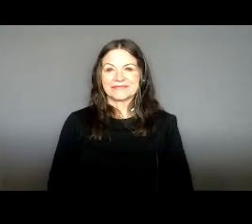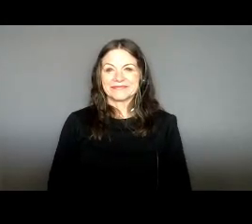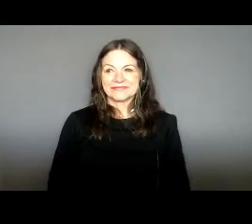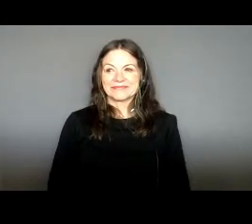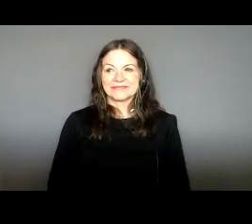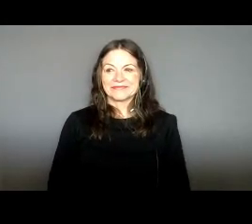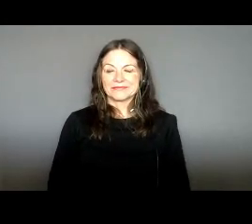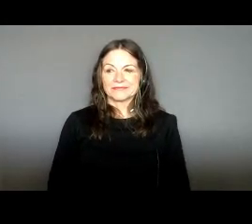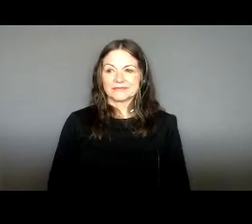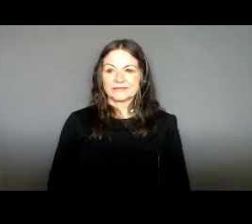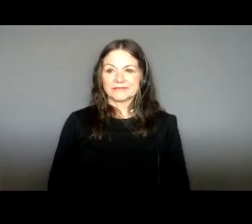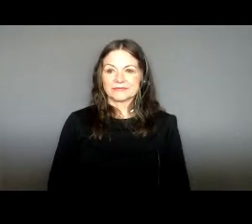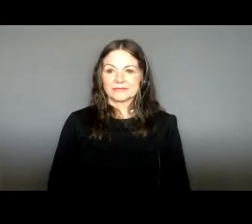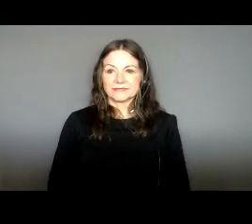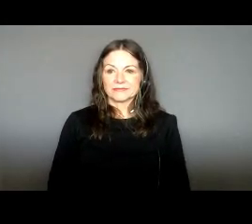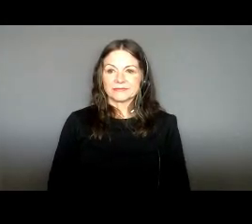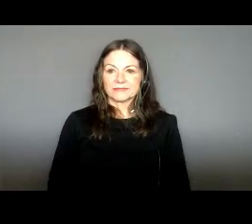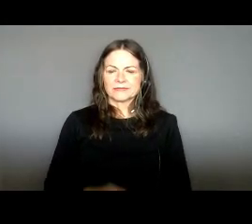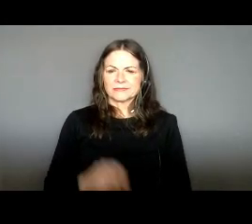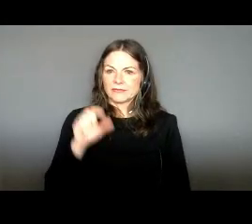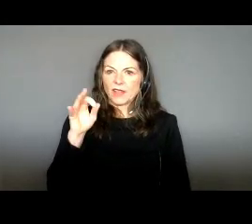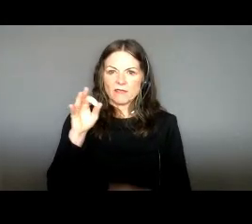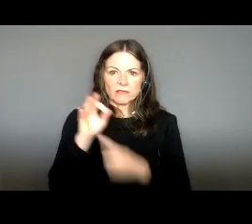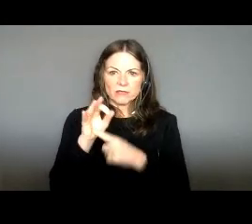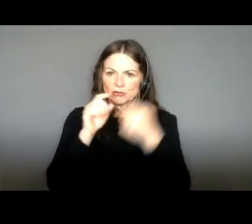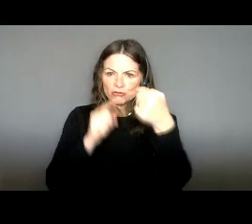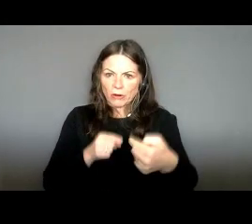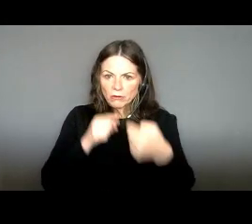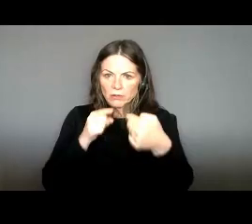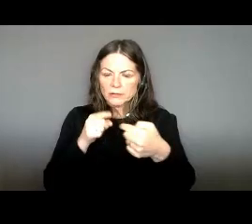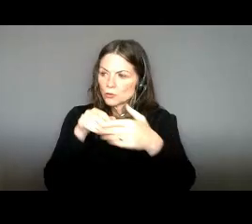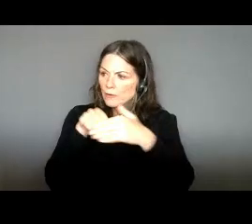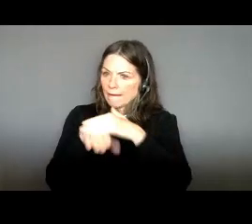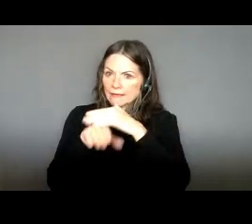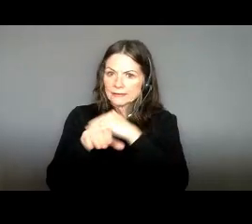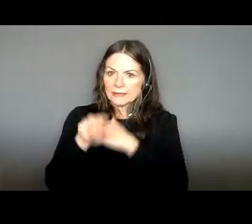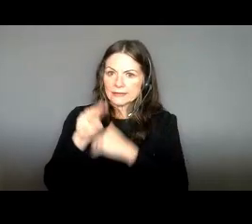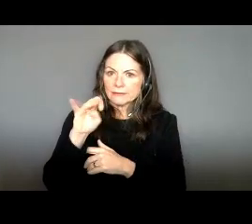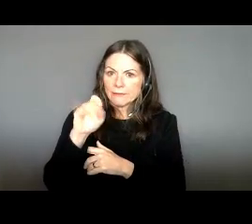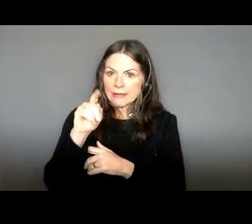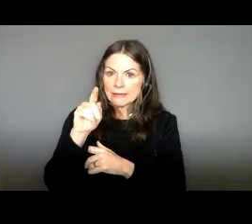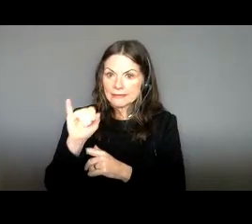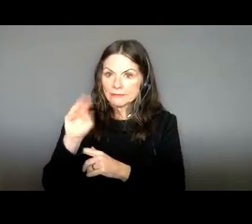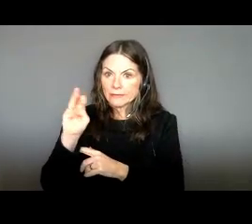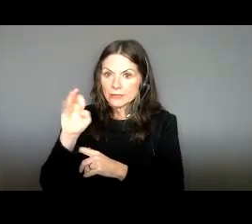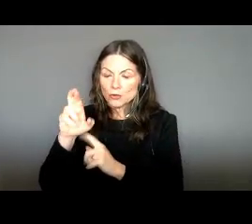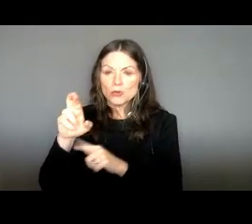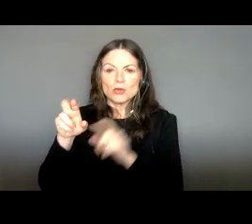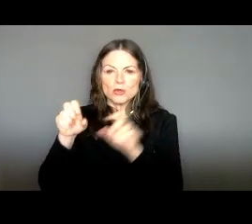And if you cannot access Mentimeter, feel free to share as well your responses in chat.